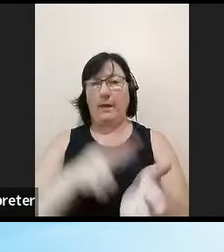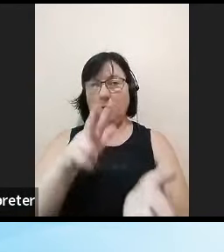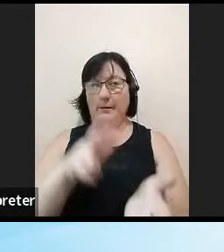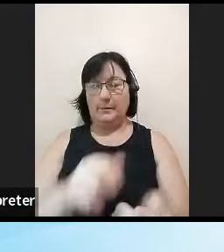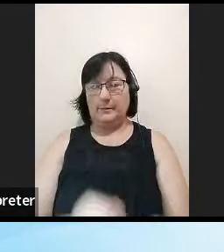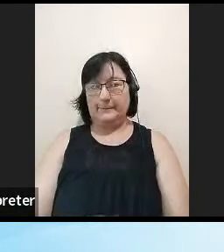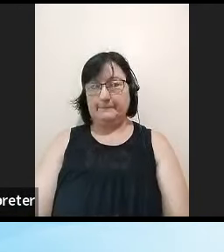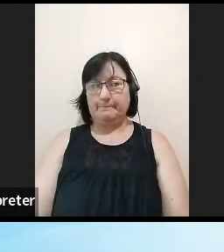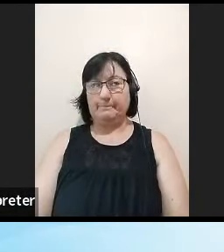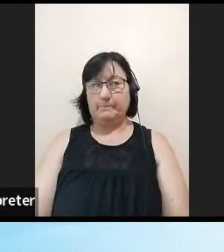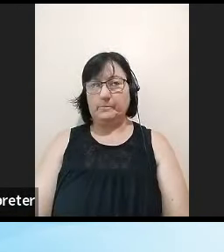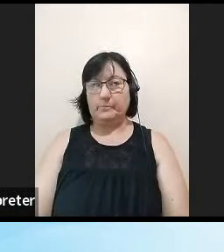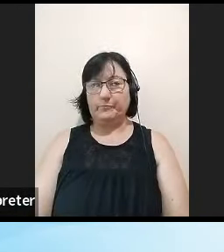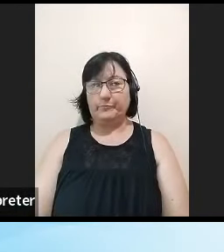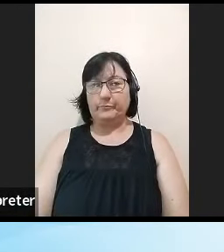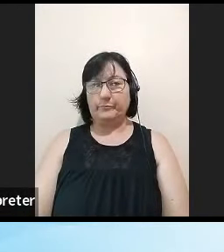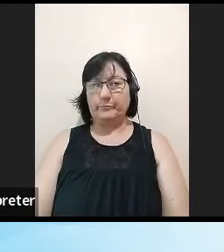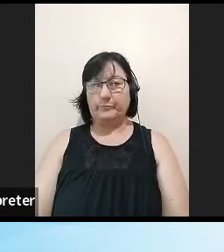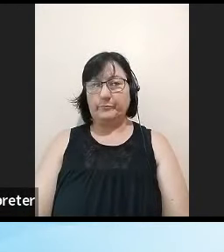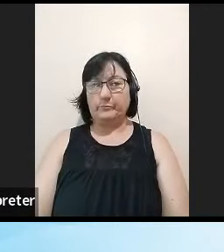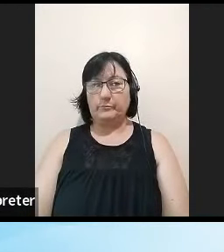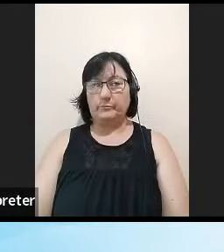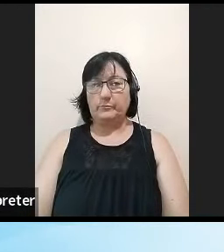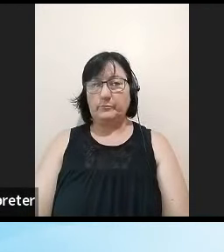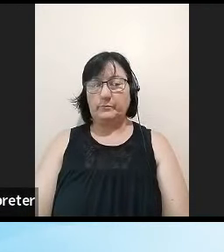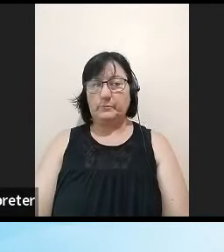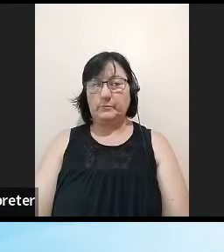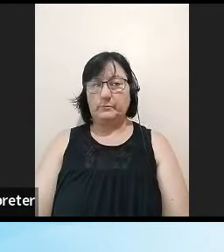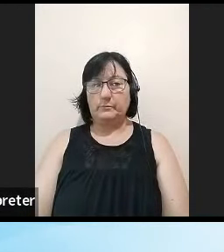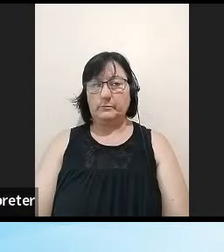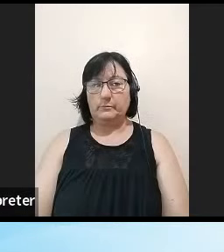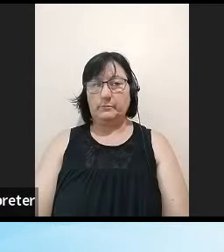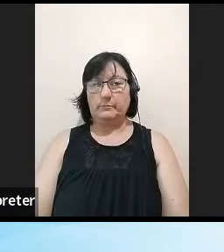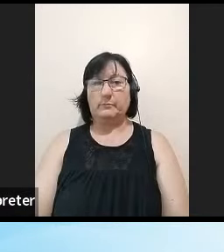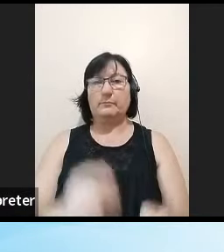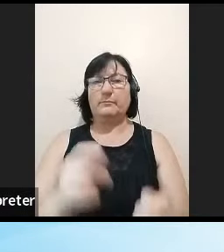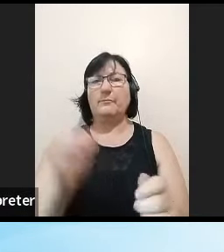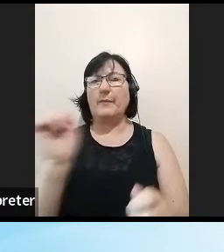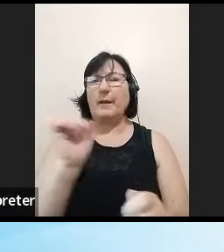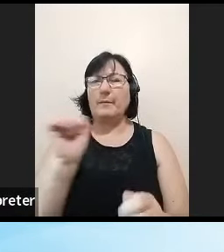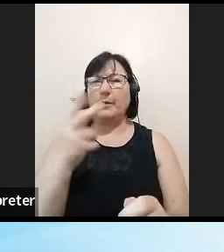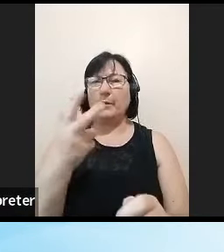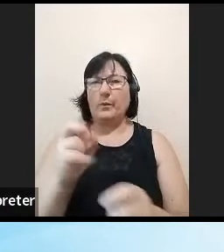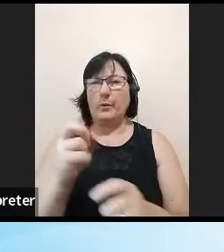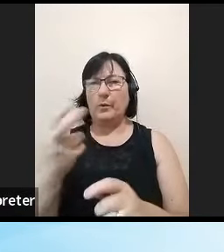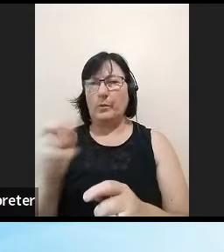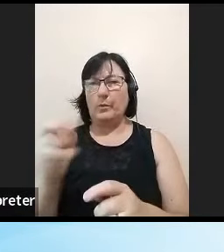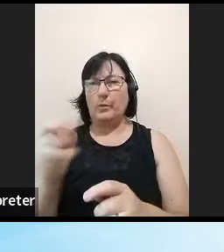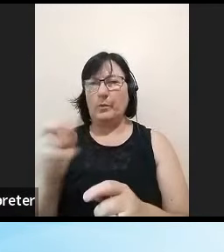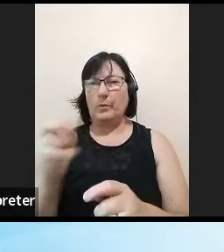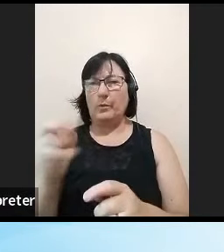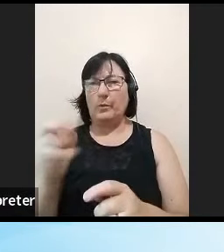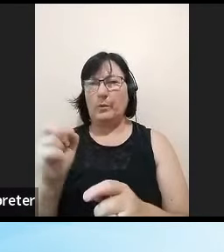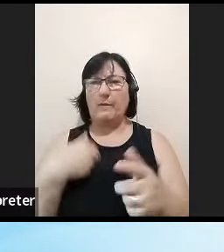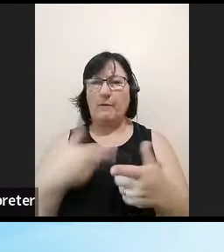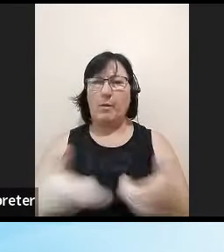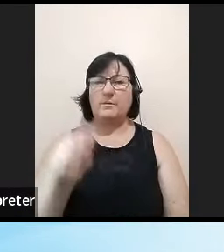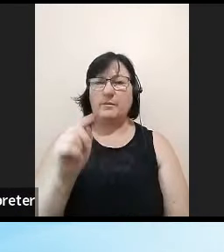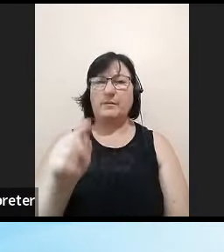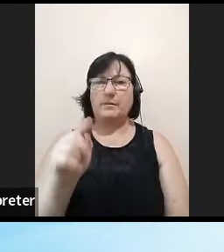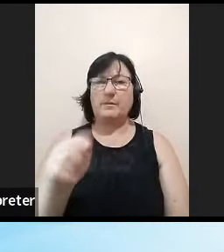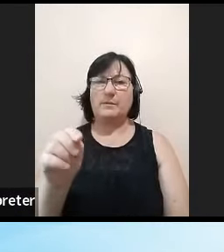in April 2020, we have launched the RLA system, digital system or platform